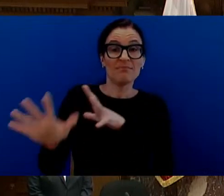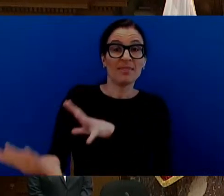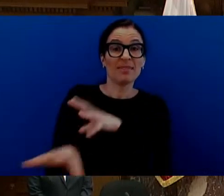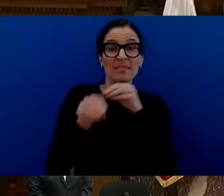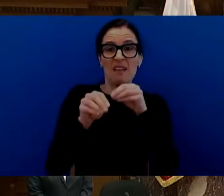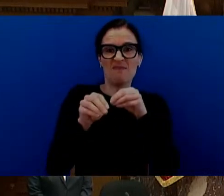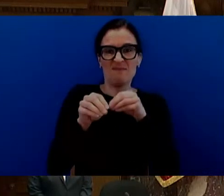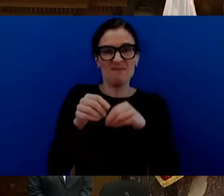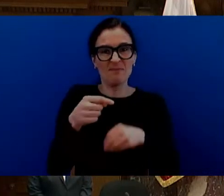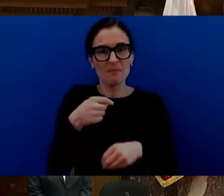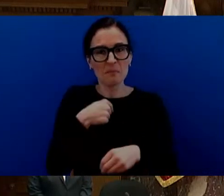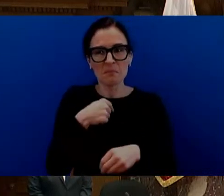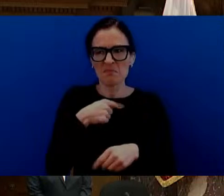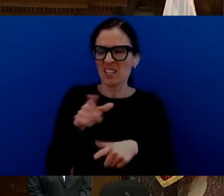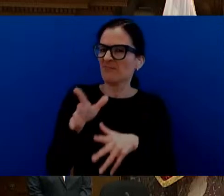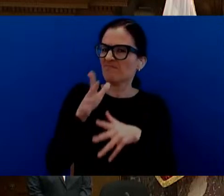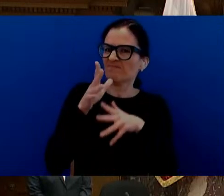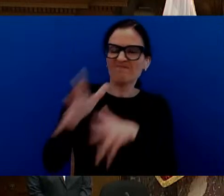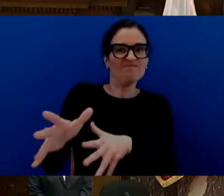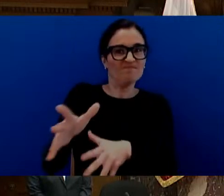them that did that to you.